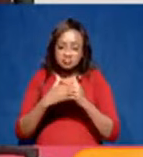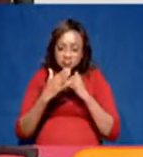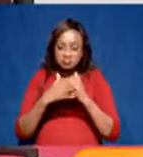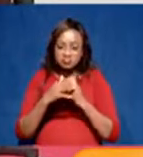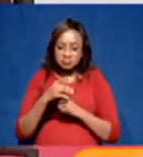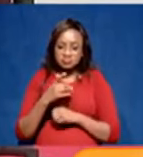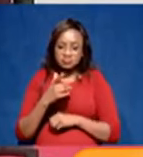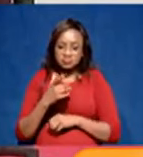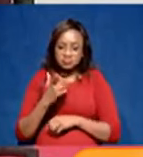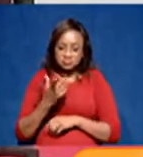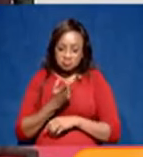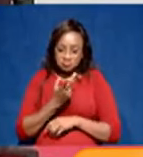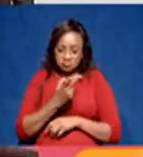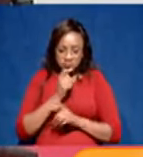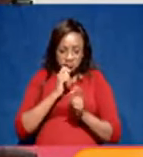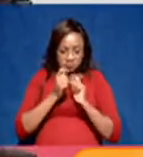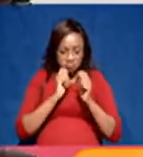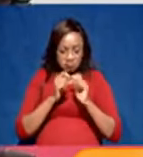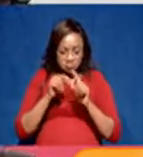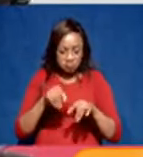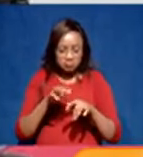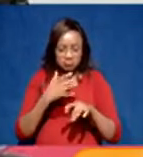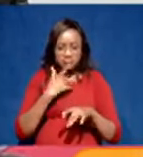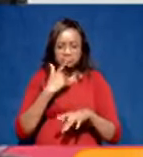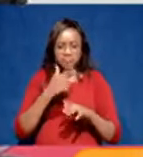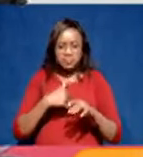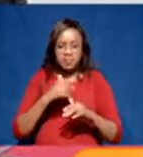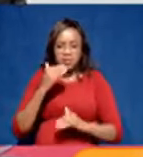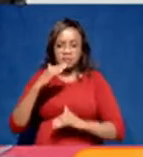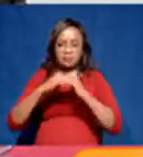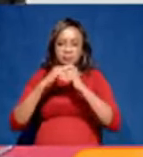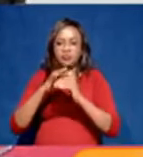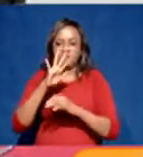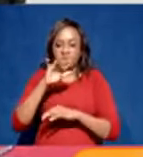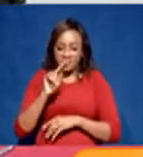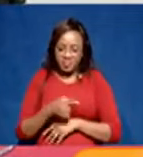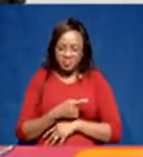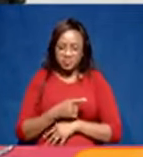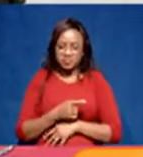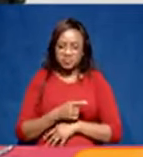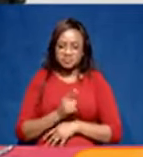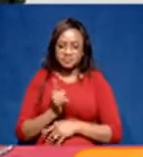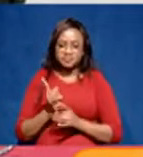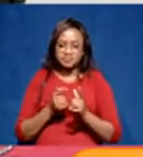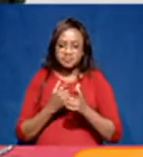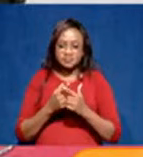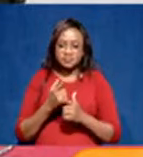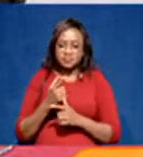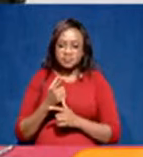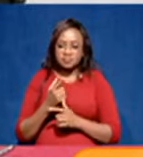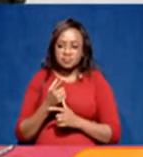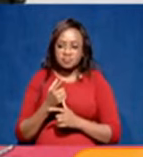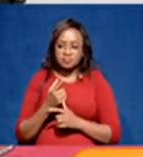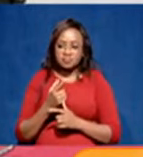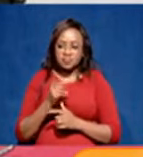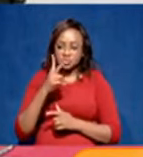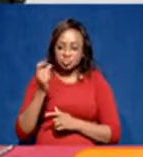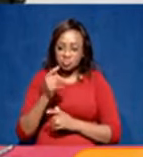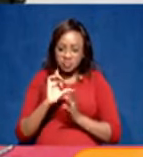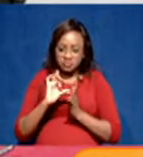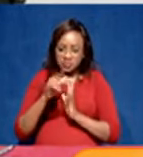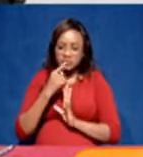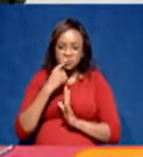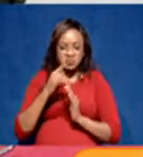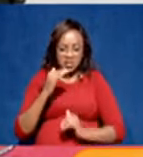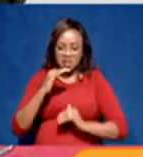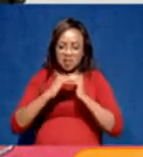that there was a cap of 5,000 that was being introduced. When I spoke to you almost about 2 or so months later, you said